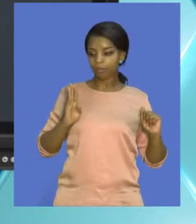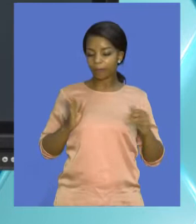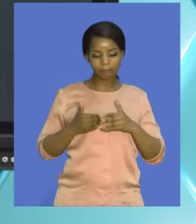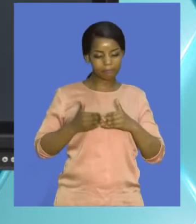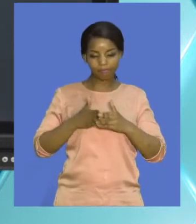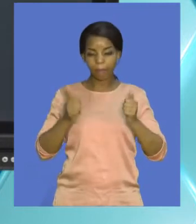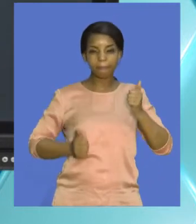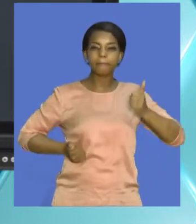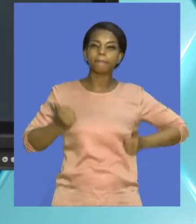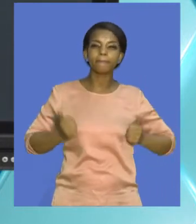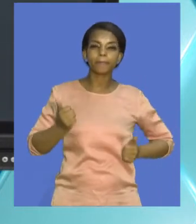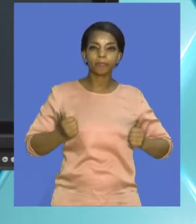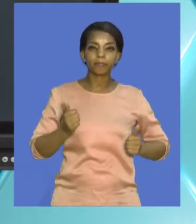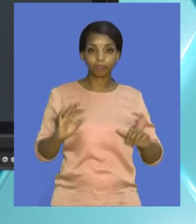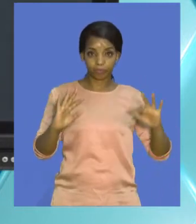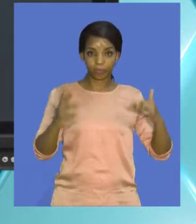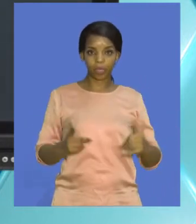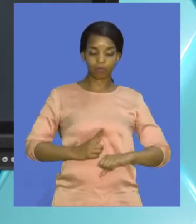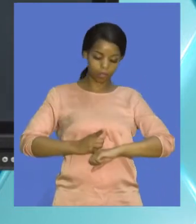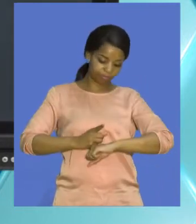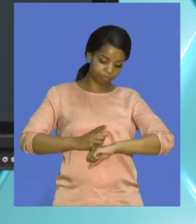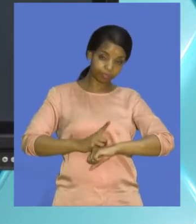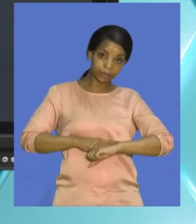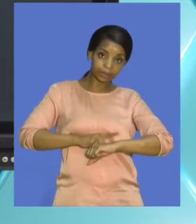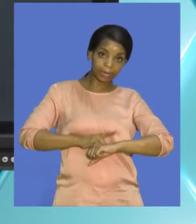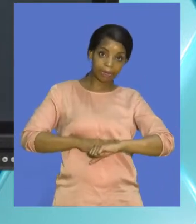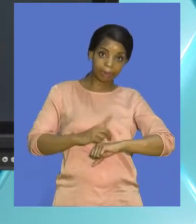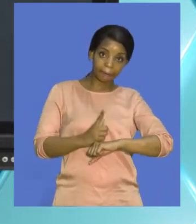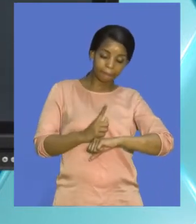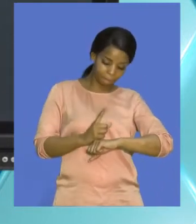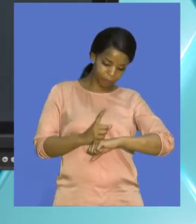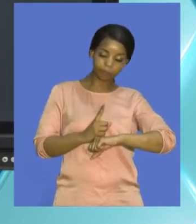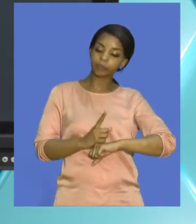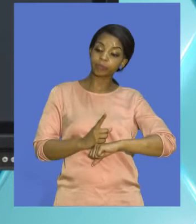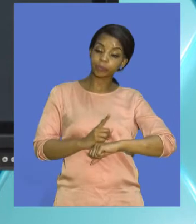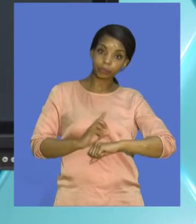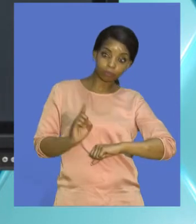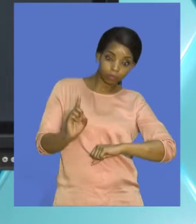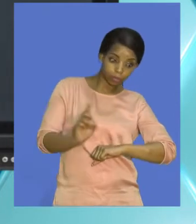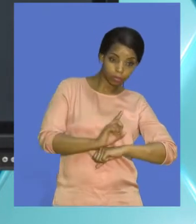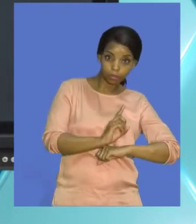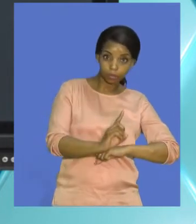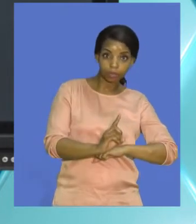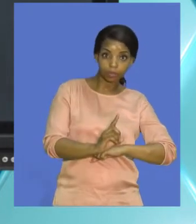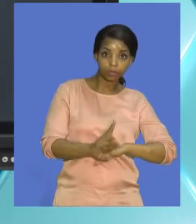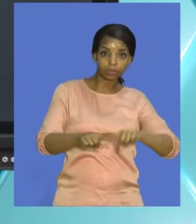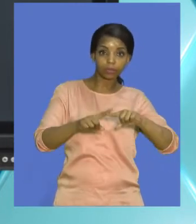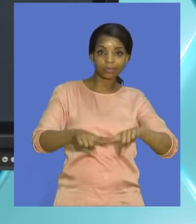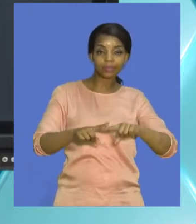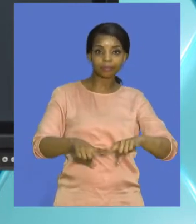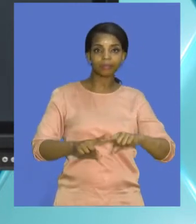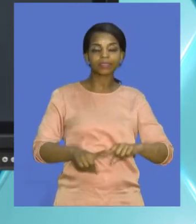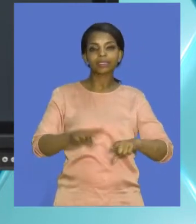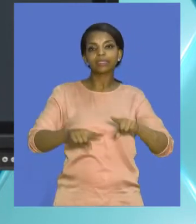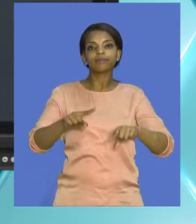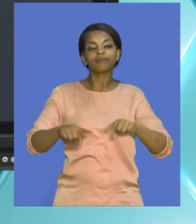So the time taken becomes the response variable or the dependent variable. Just to put that into context,